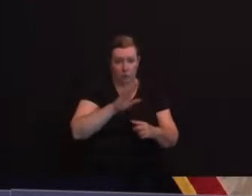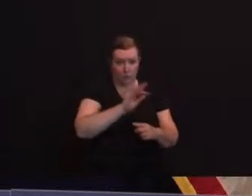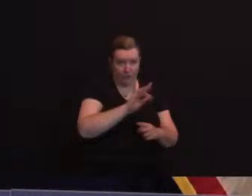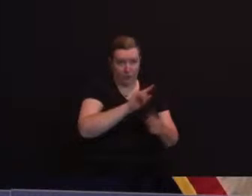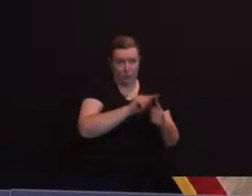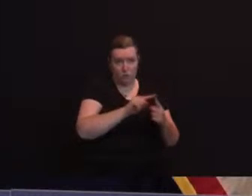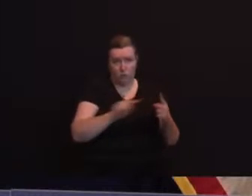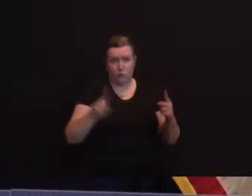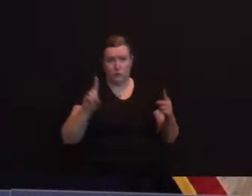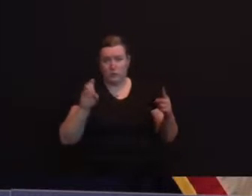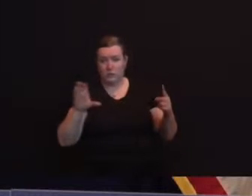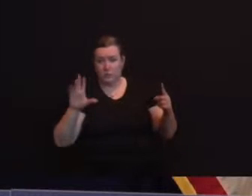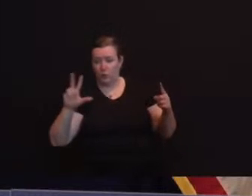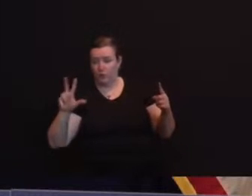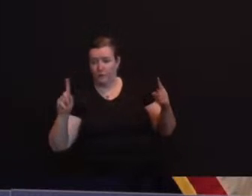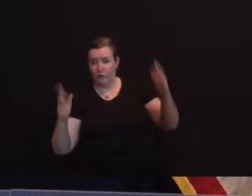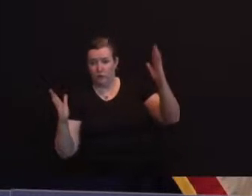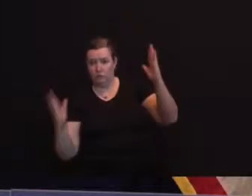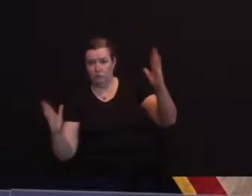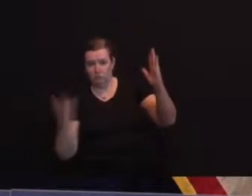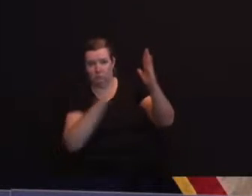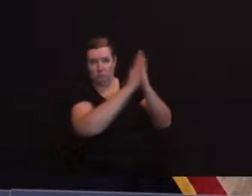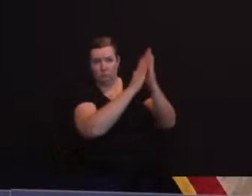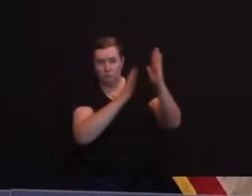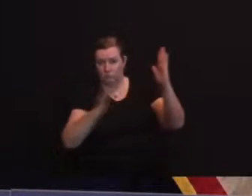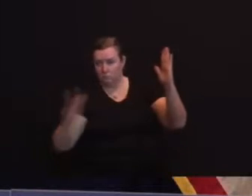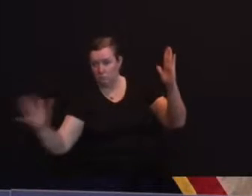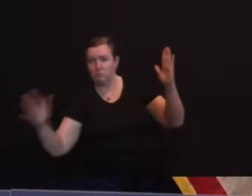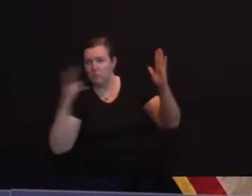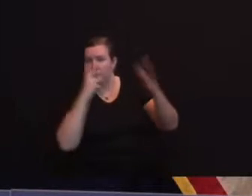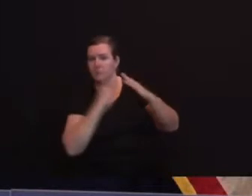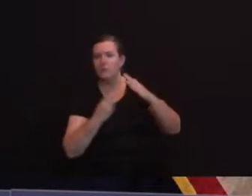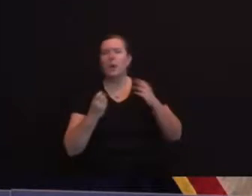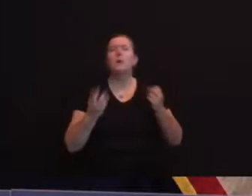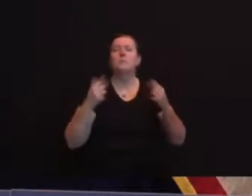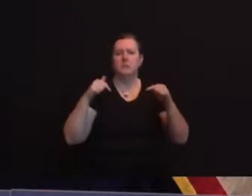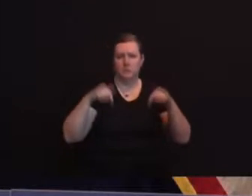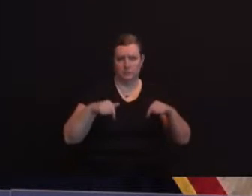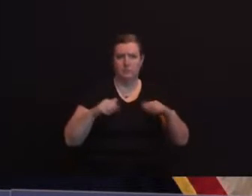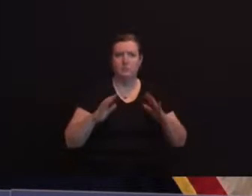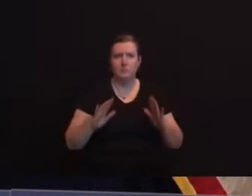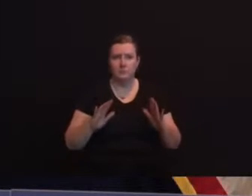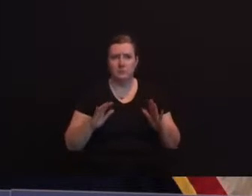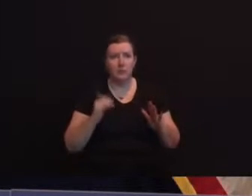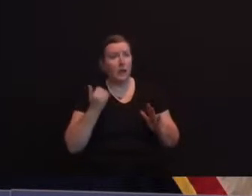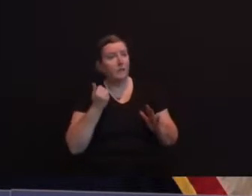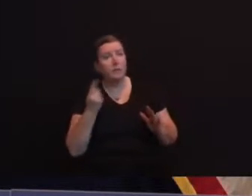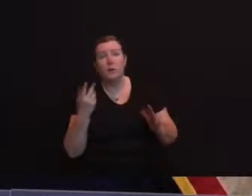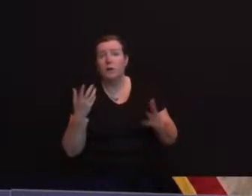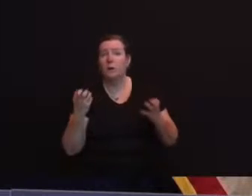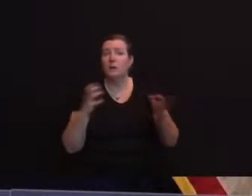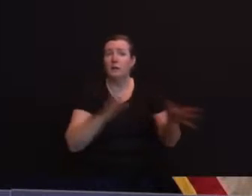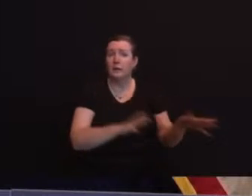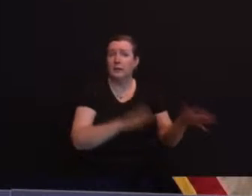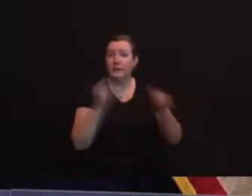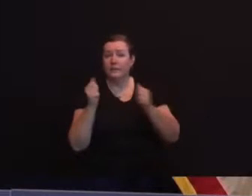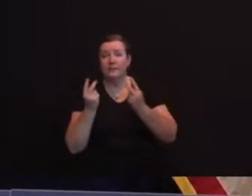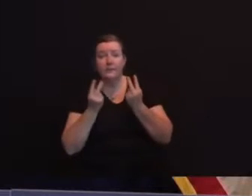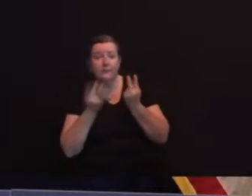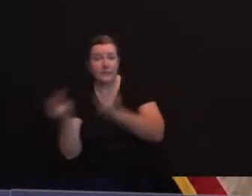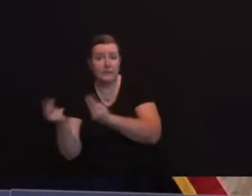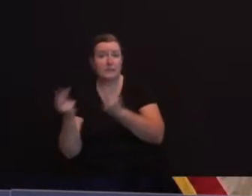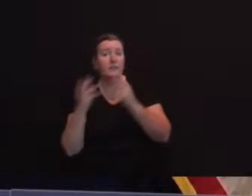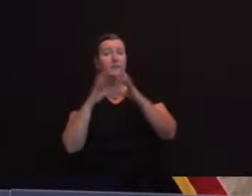should create a reservation process for residents who want to leave and visit families for the holiday. Reservations should be tied to the number